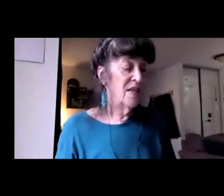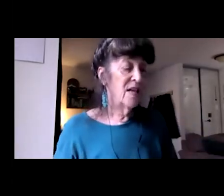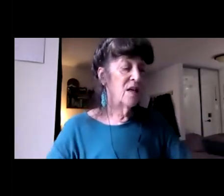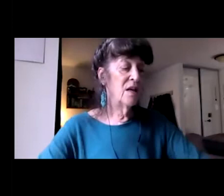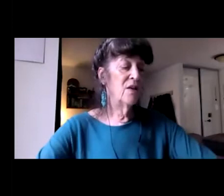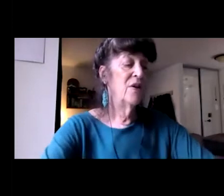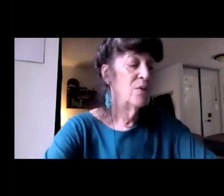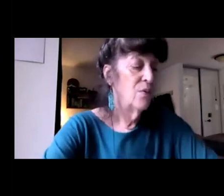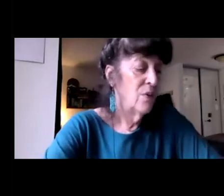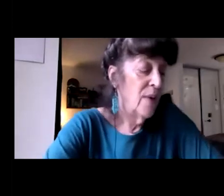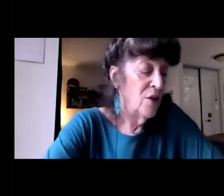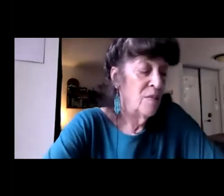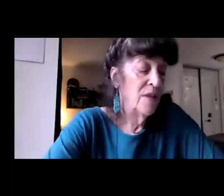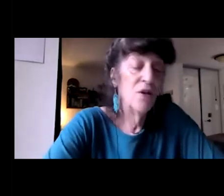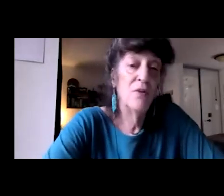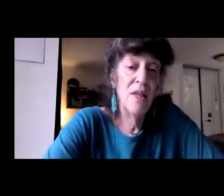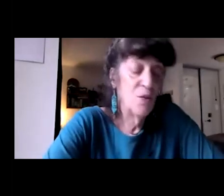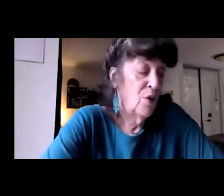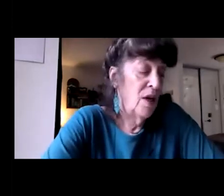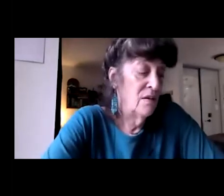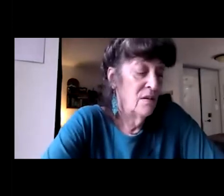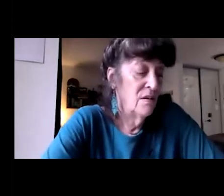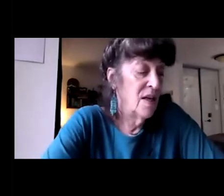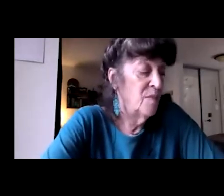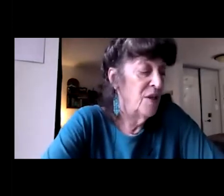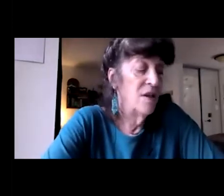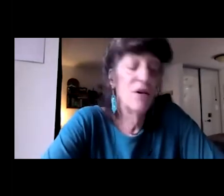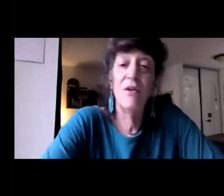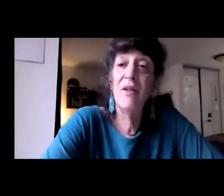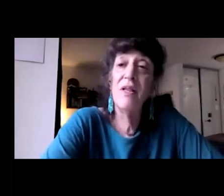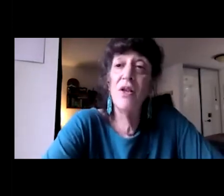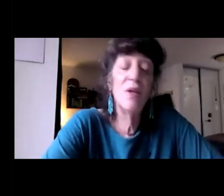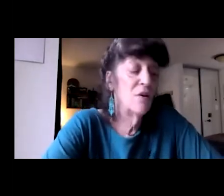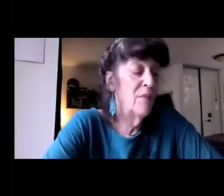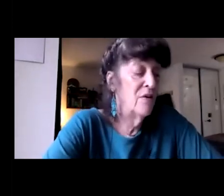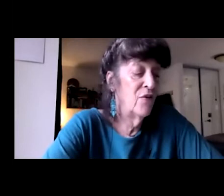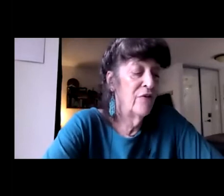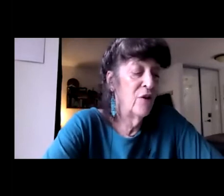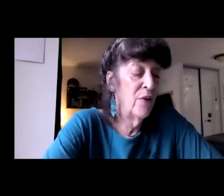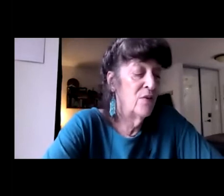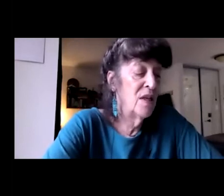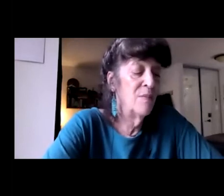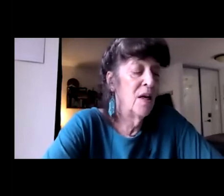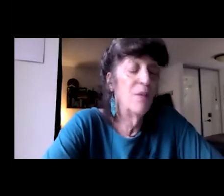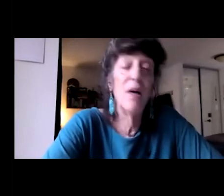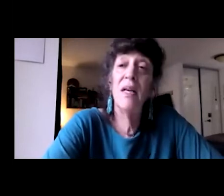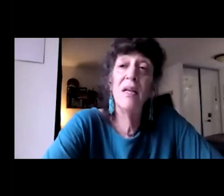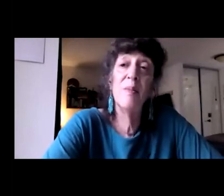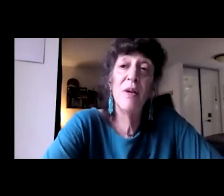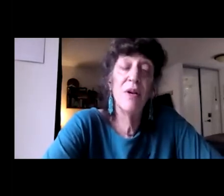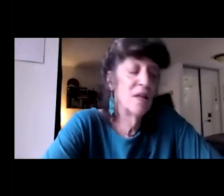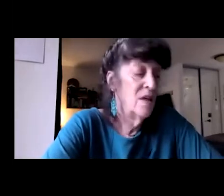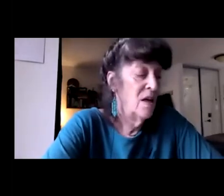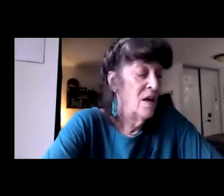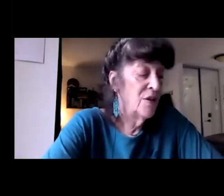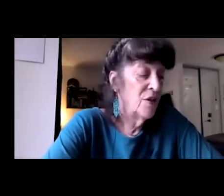The tactile of arranging my stones each morning connect me to the earth. The stones are a metaphor for grounding the mind, body, and